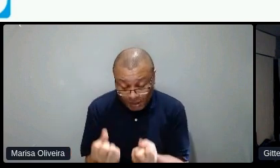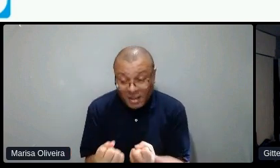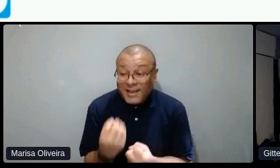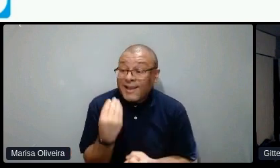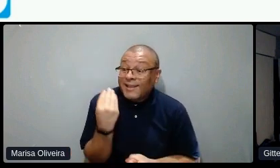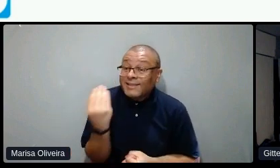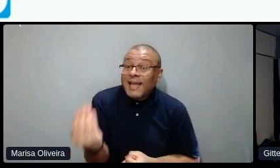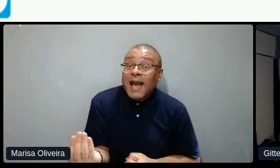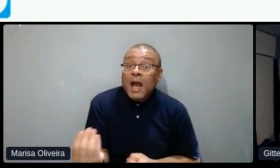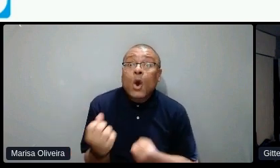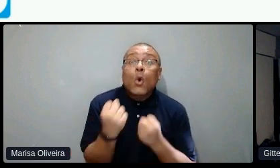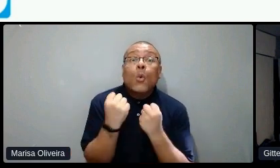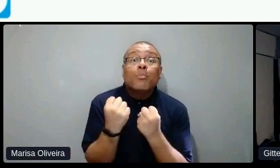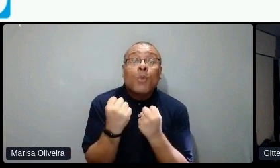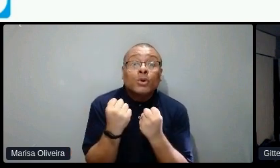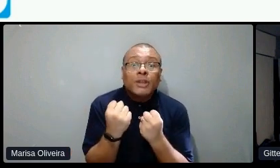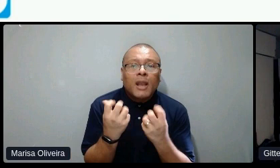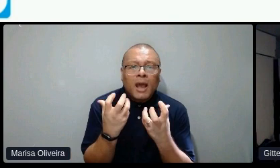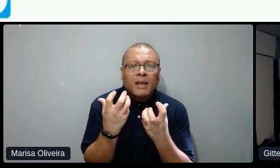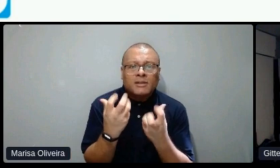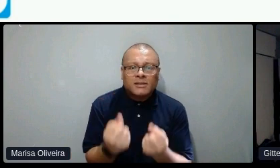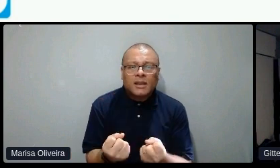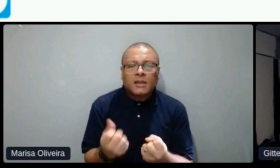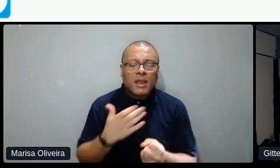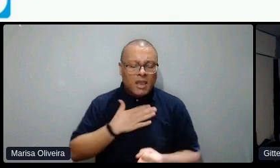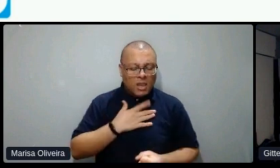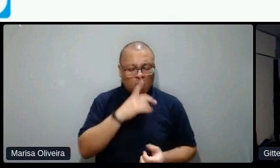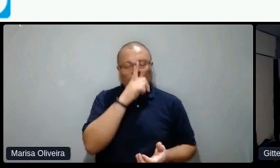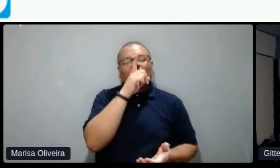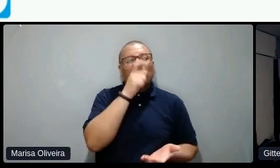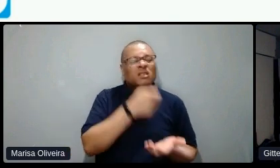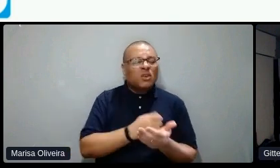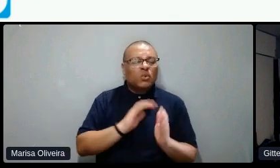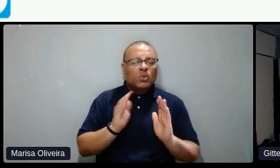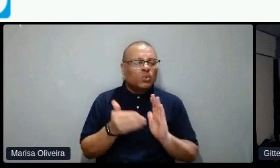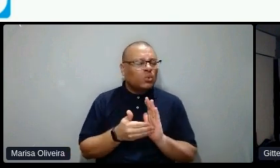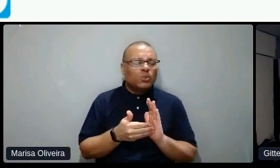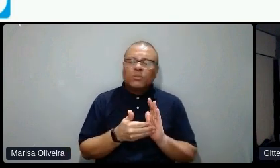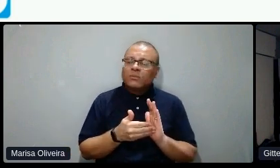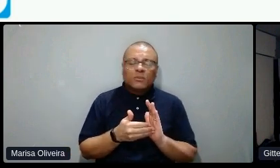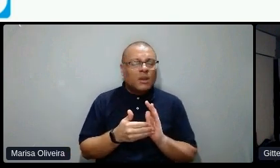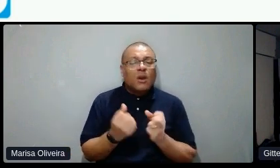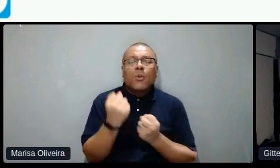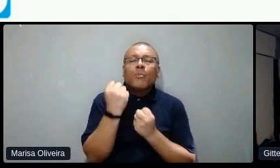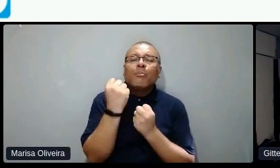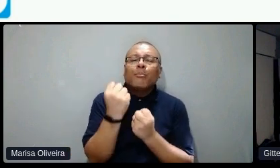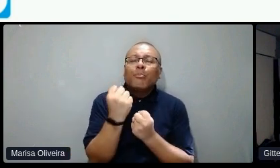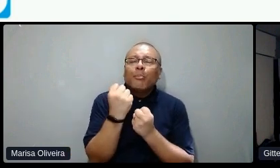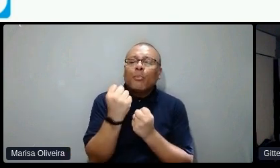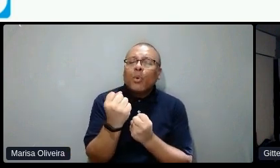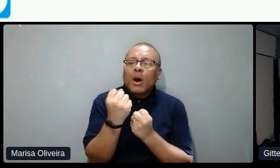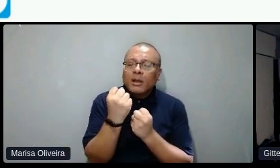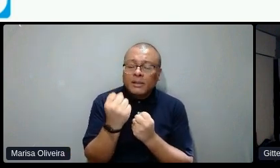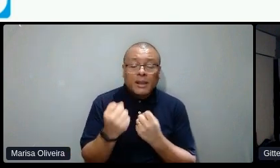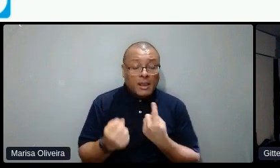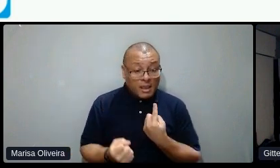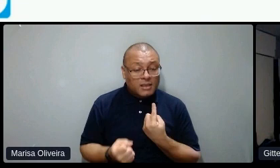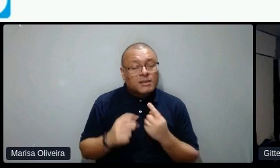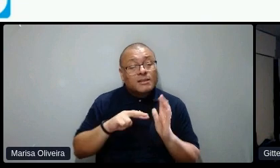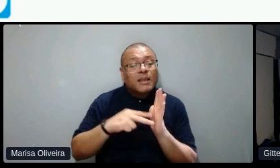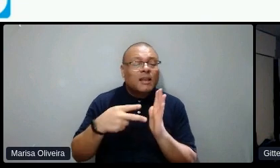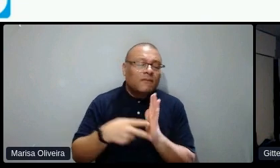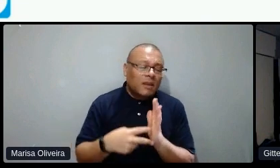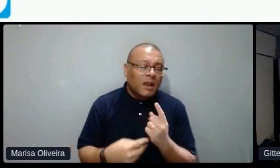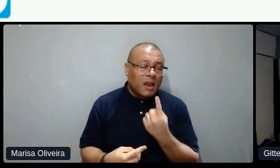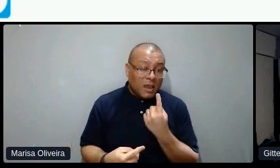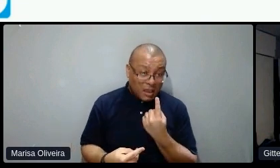but not power as in I'm the one deciding everything, but power in I am the one who